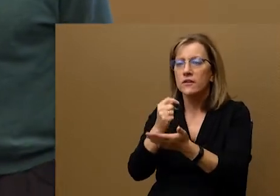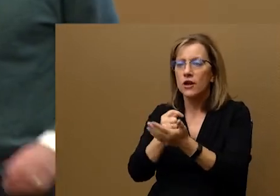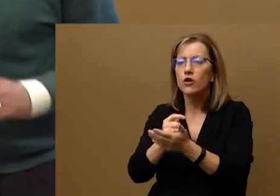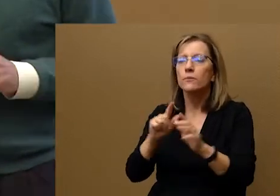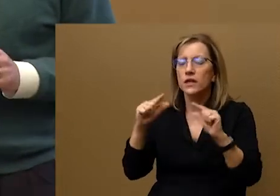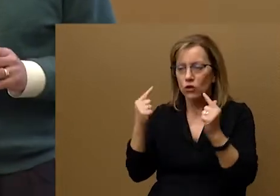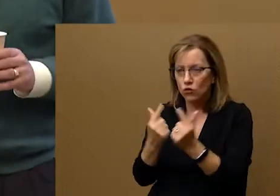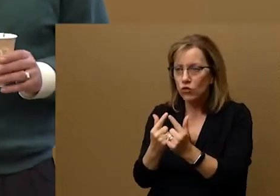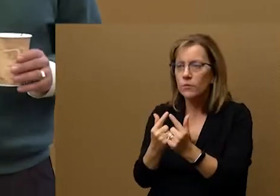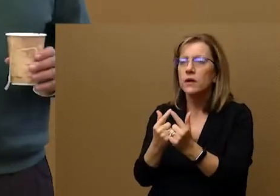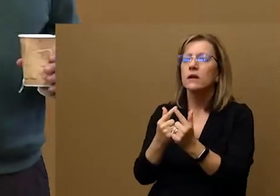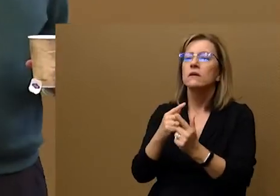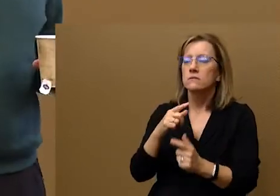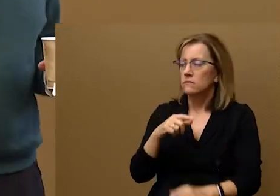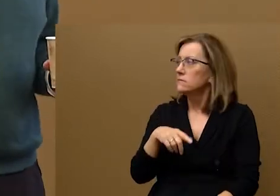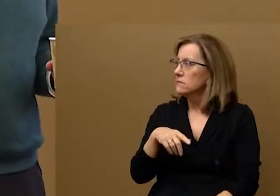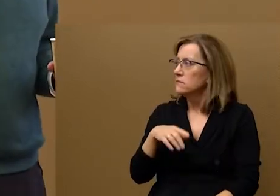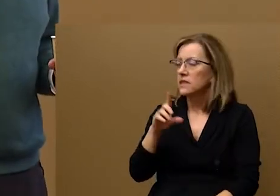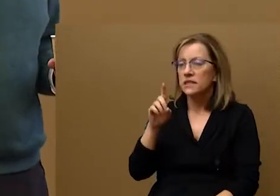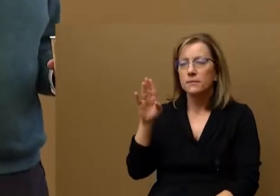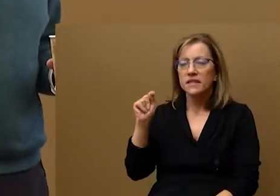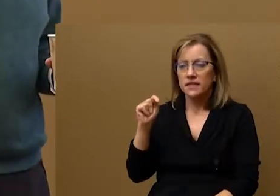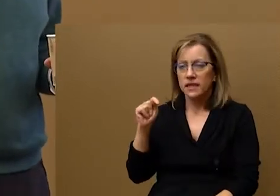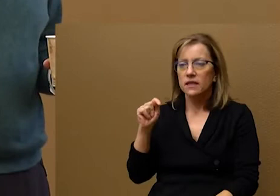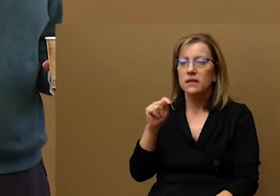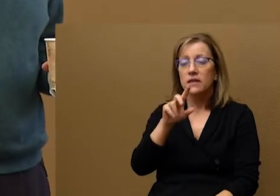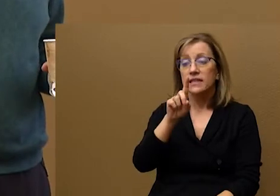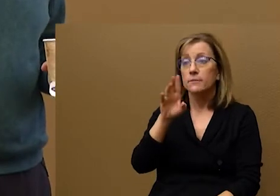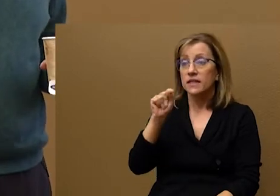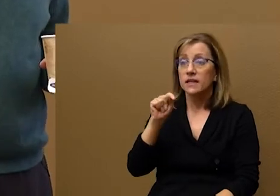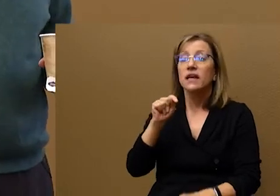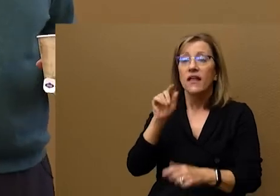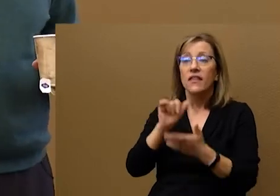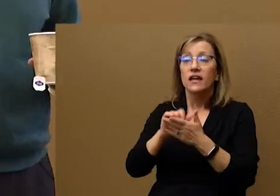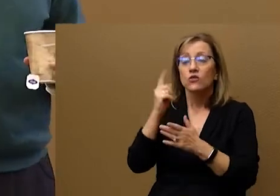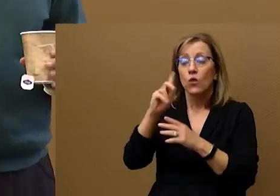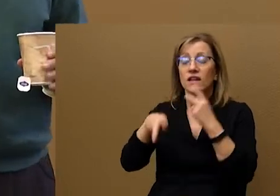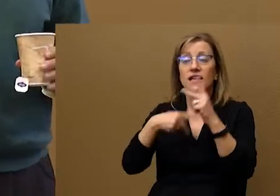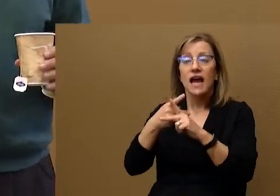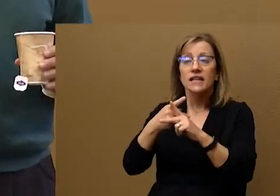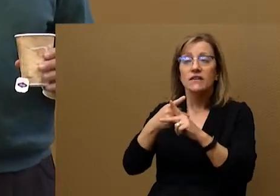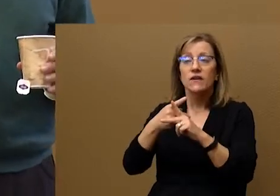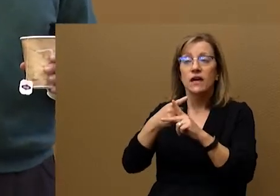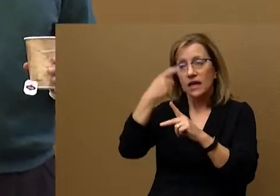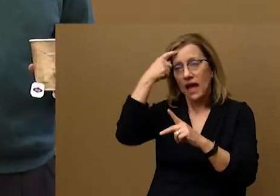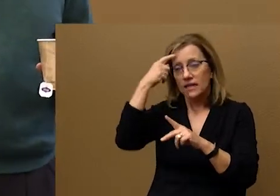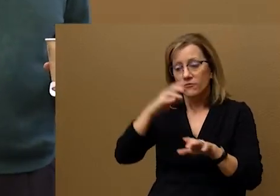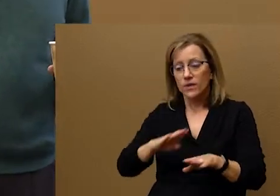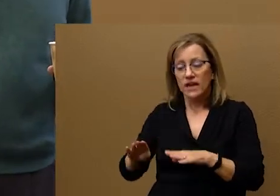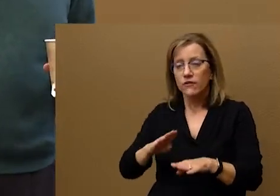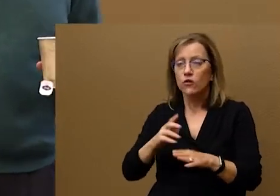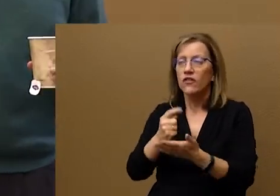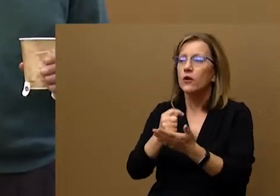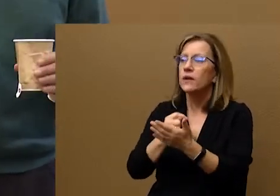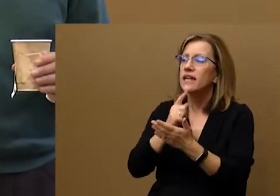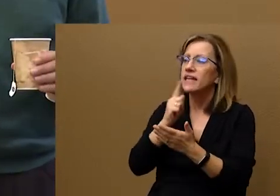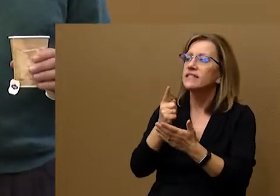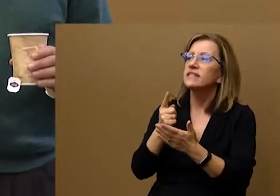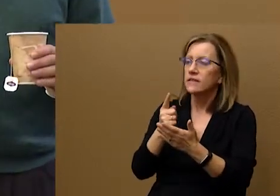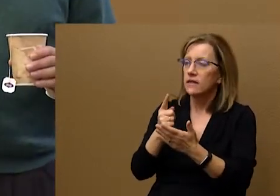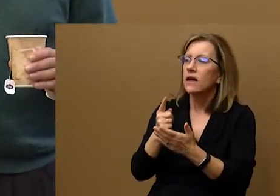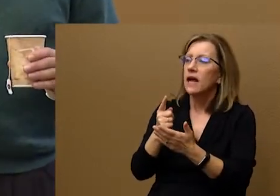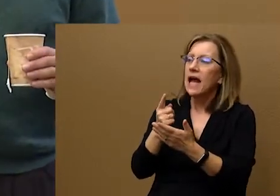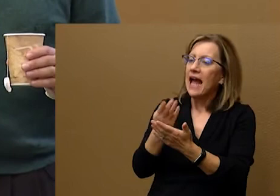one of the biggest... So let me slow down. Dialectical behavior therapy is one kind of cognitive behavioral therapy. It's